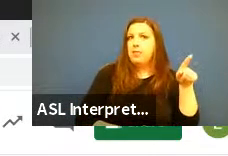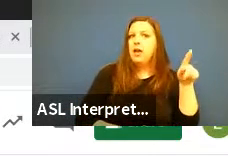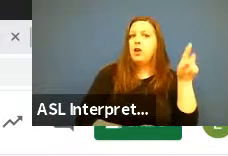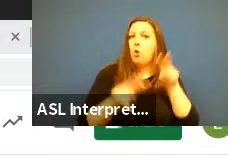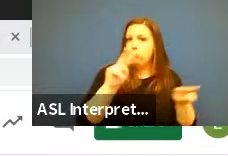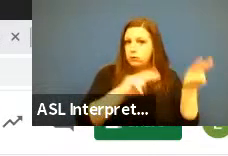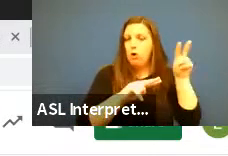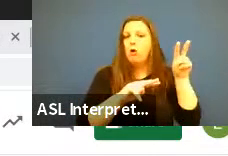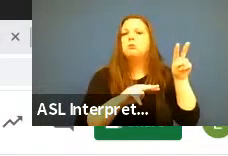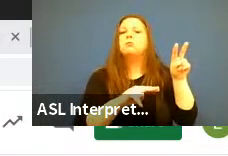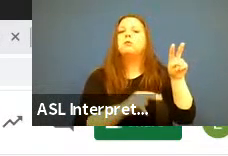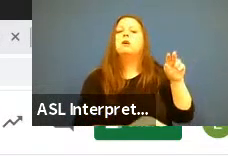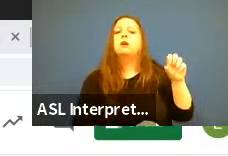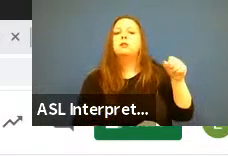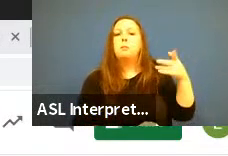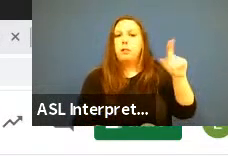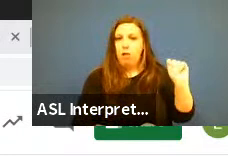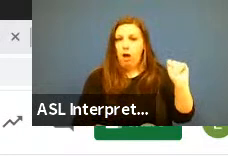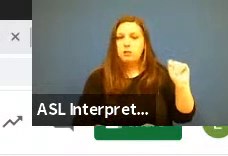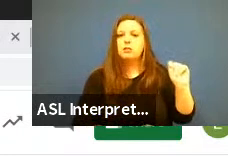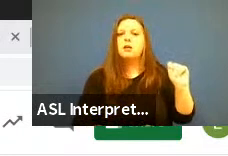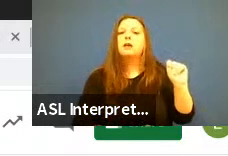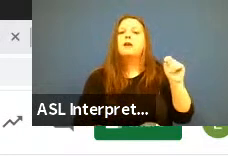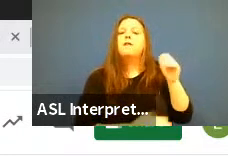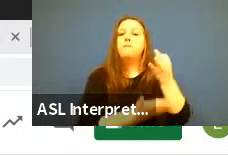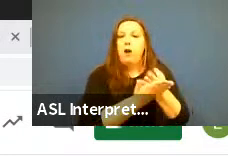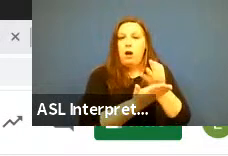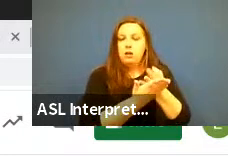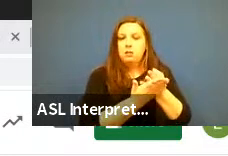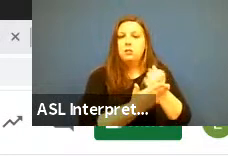SPLOST funds. So I got him corrected on that,